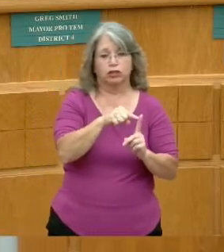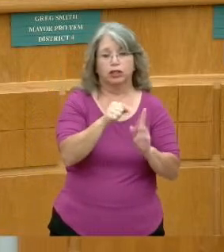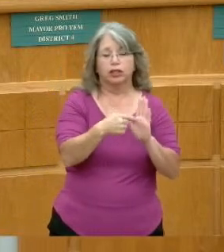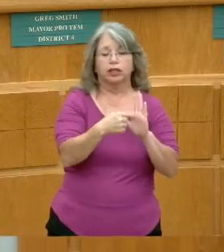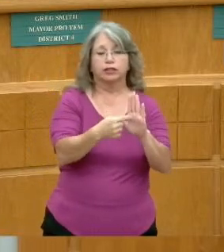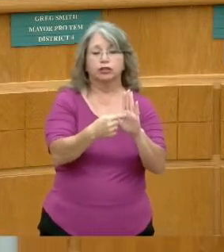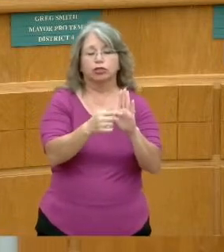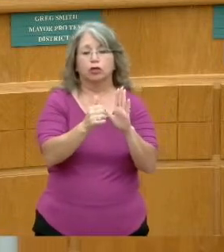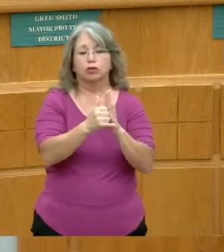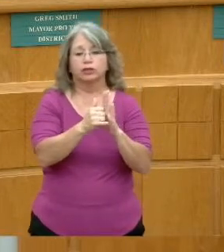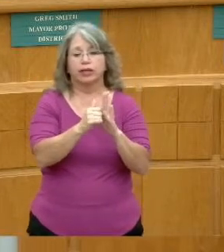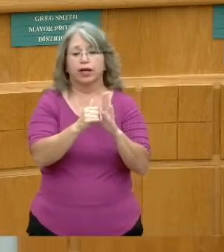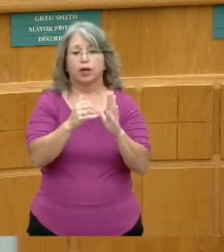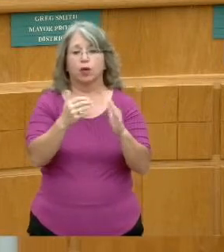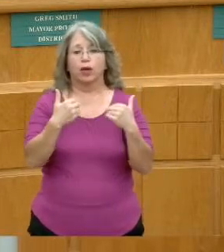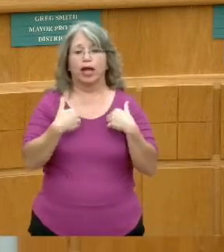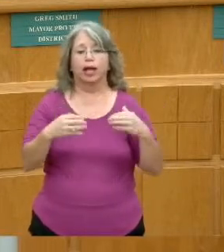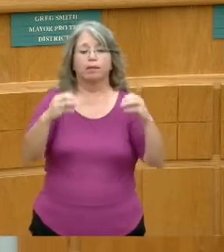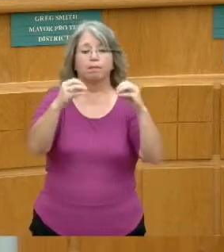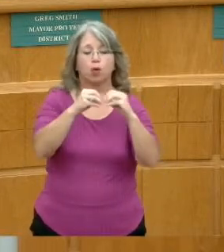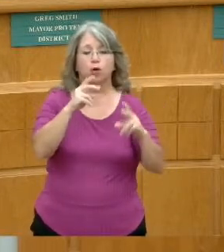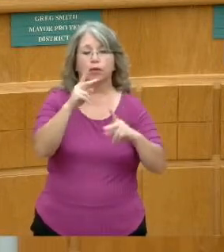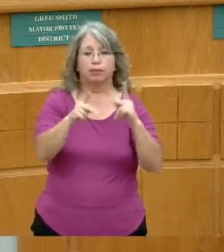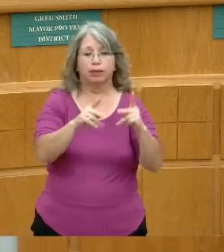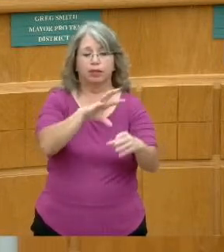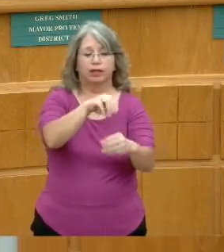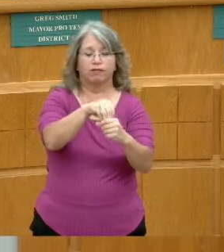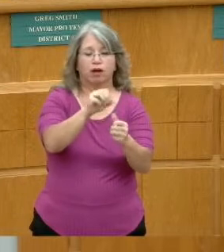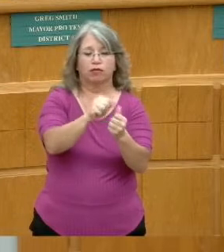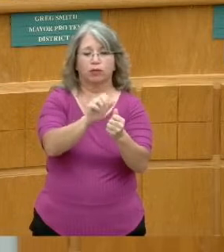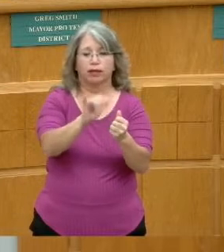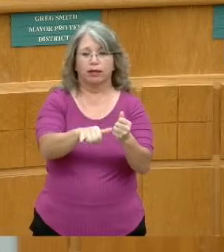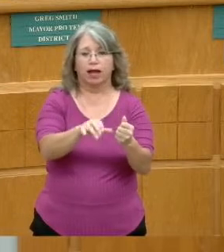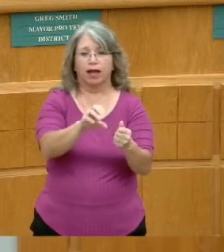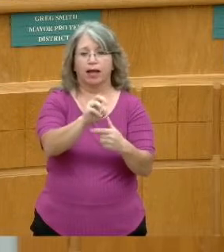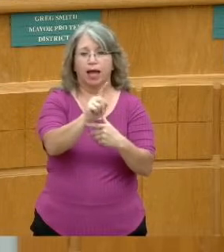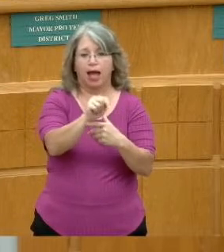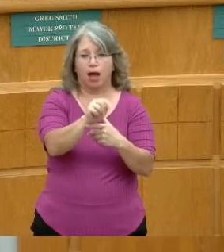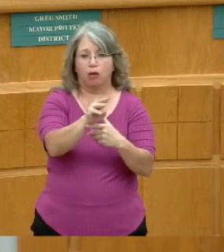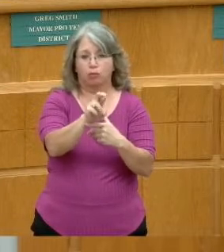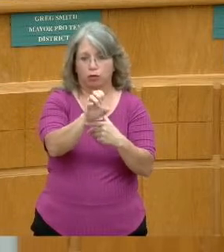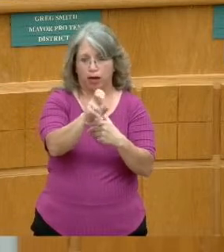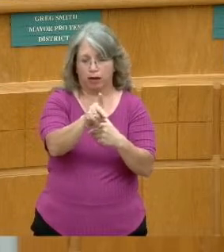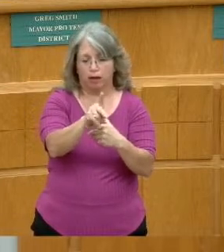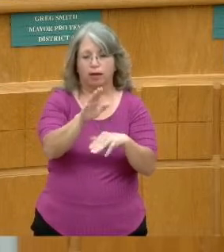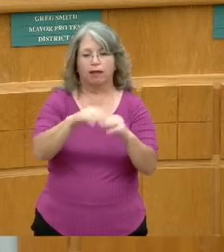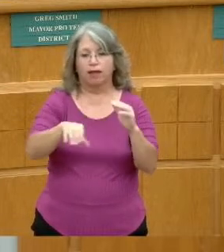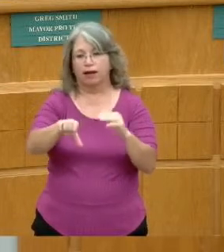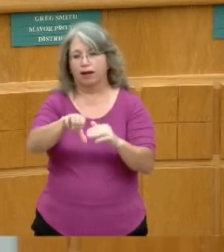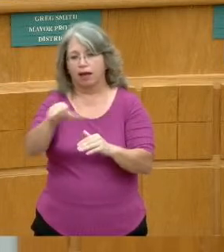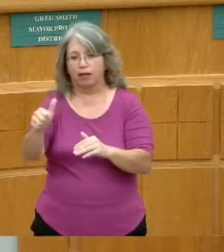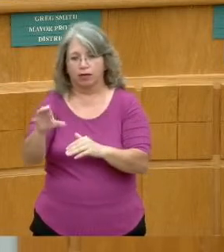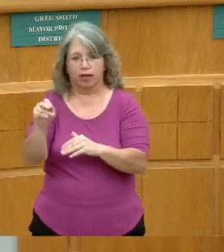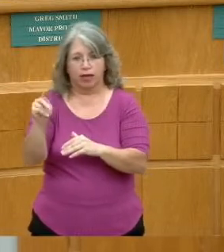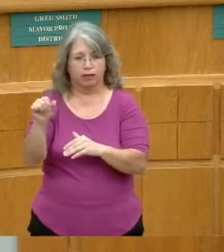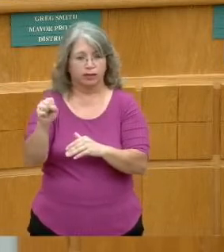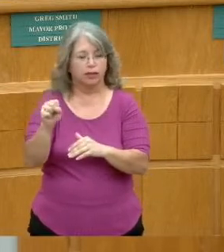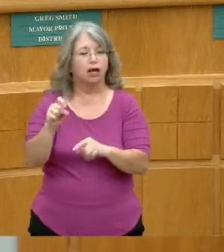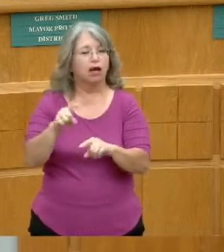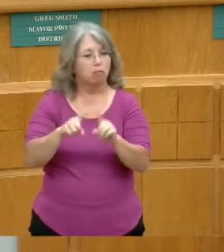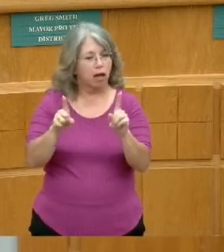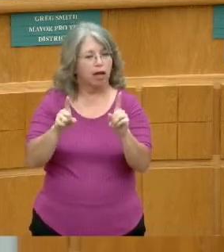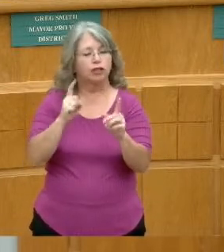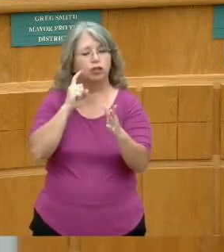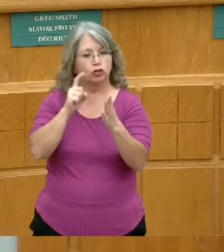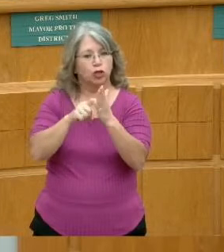County had more people that were involved with the outbreaks than the other counties. However, there is an uptick in the rest of the Coastal